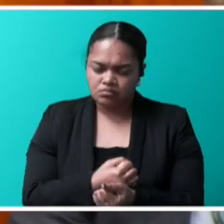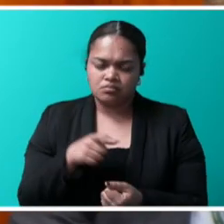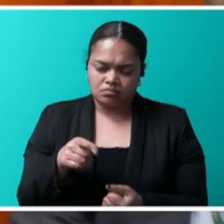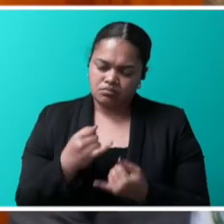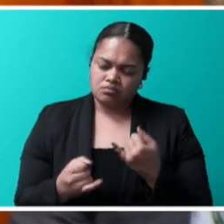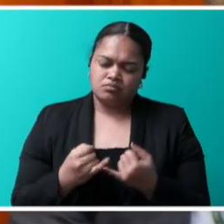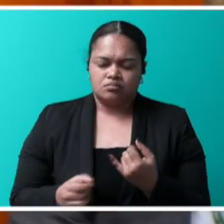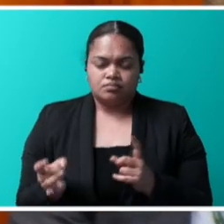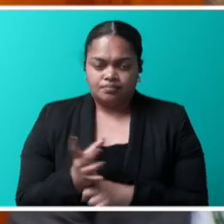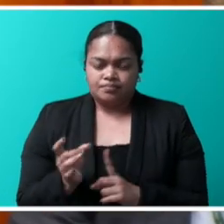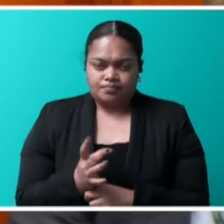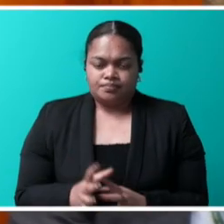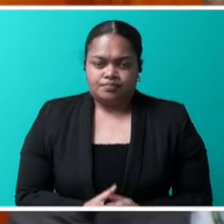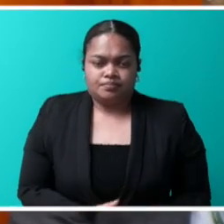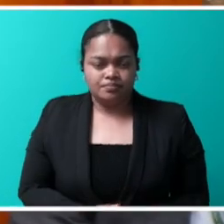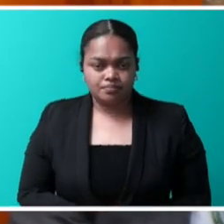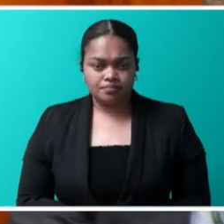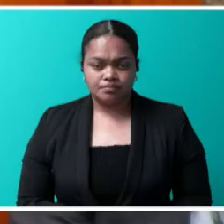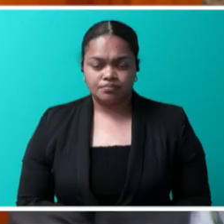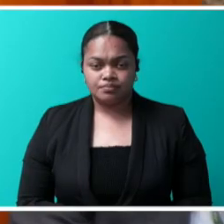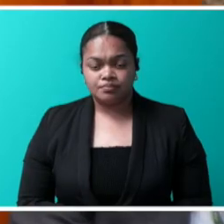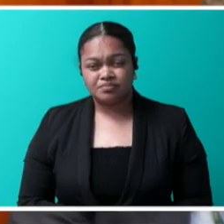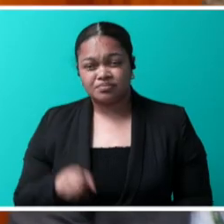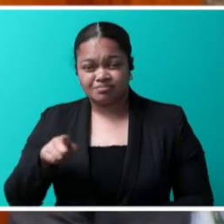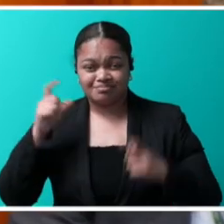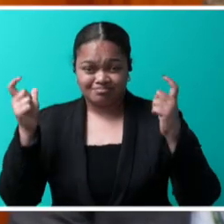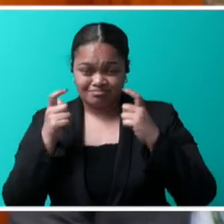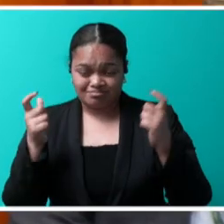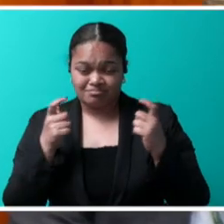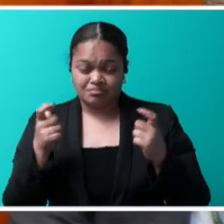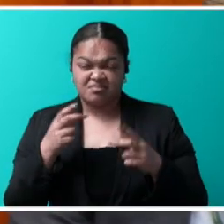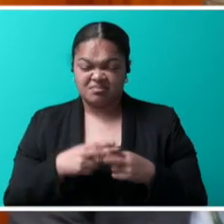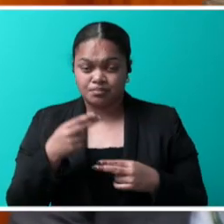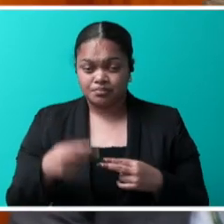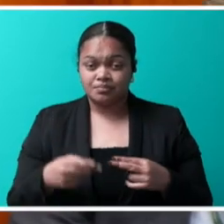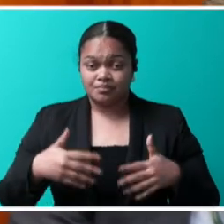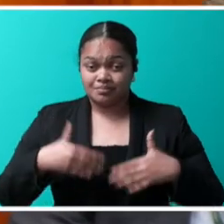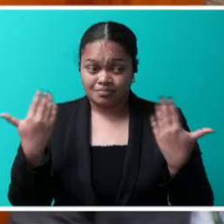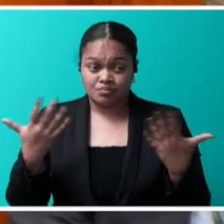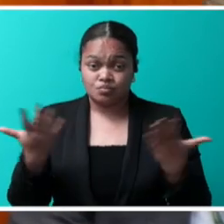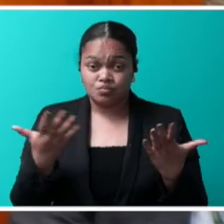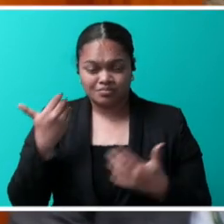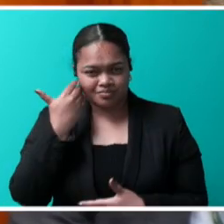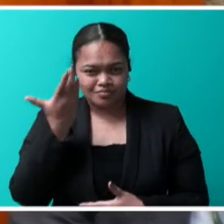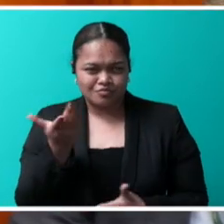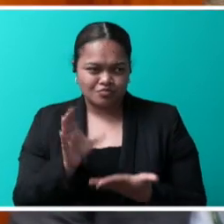critical. The celebration of the International Day for Plant Protection was celebrated at the FNU College